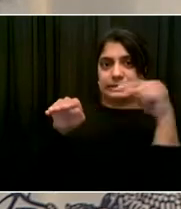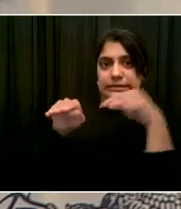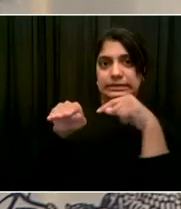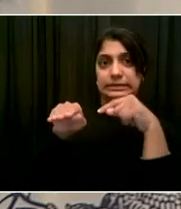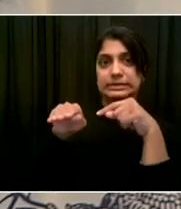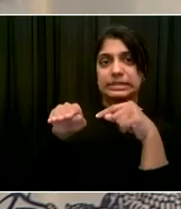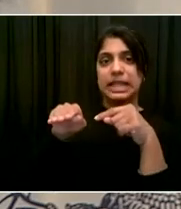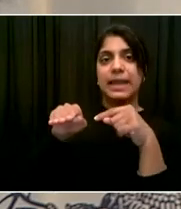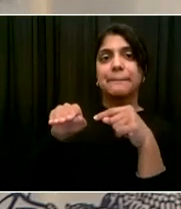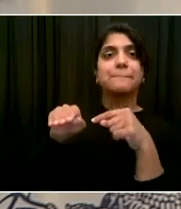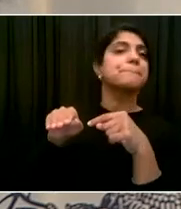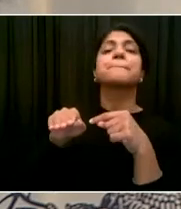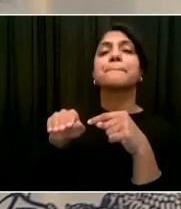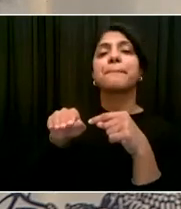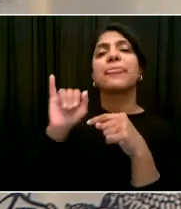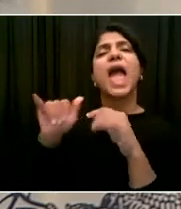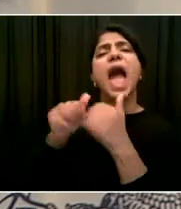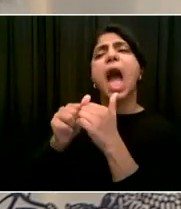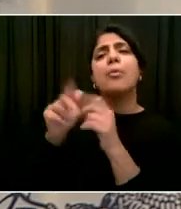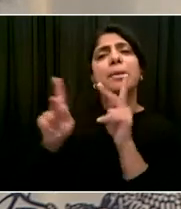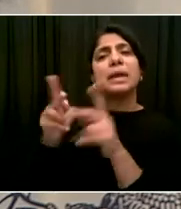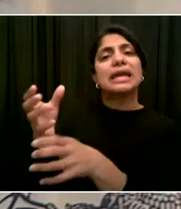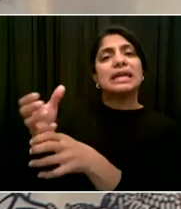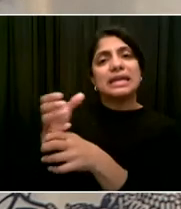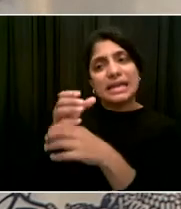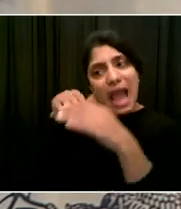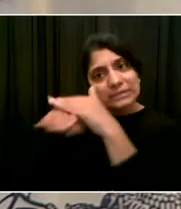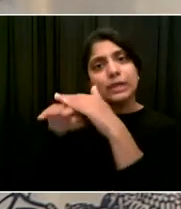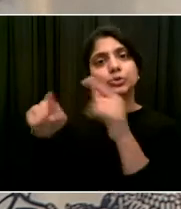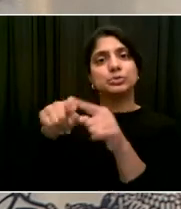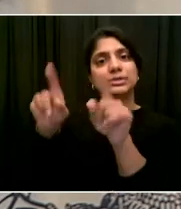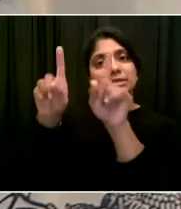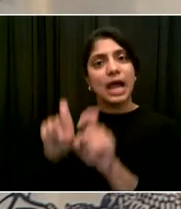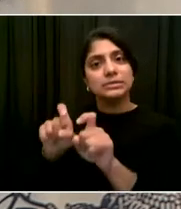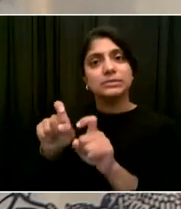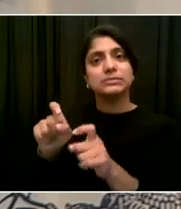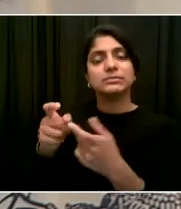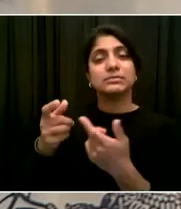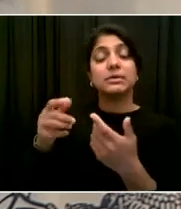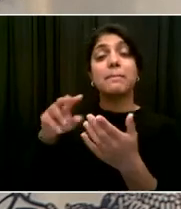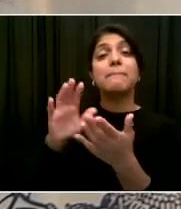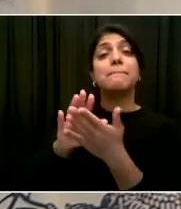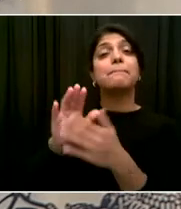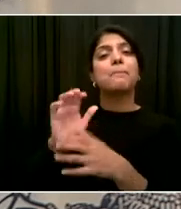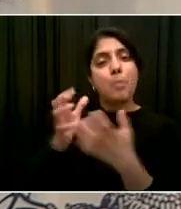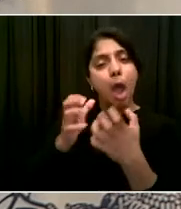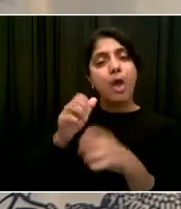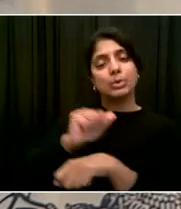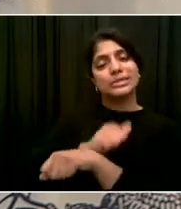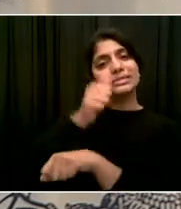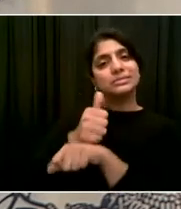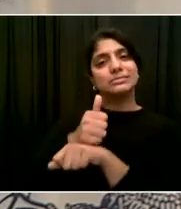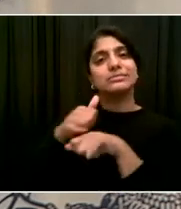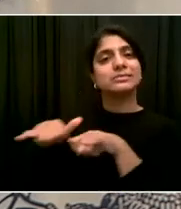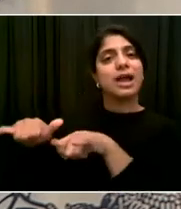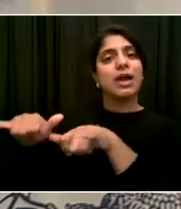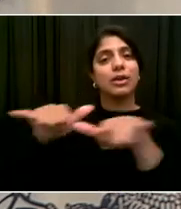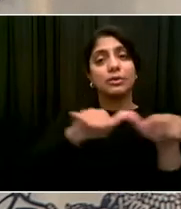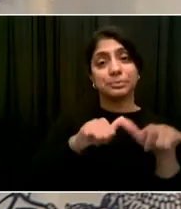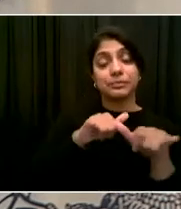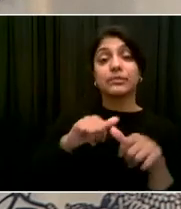around at-home tests, among other challenges. But I think where you're going with your question is important. I'll turn to Dr. Choksi, that, you